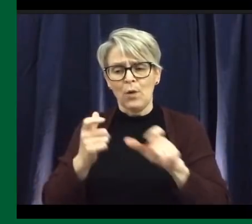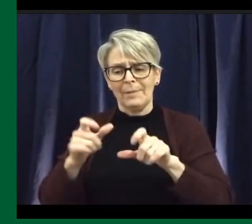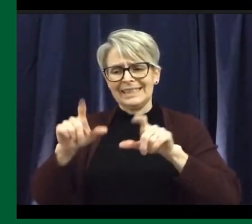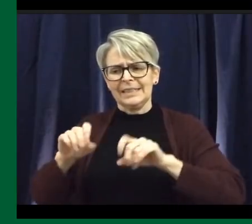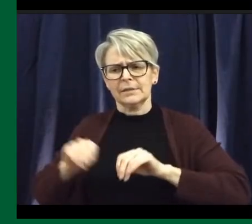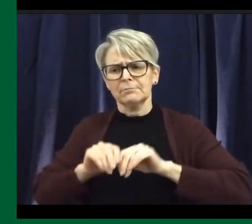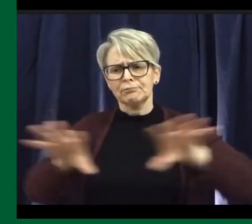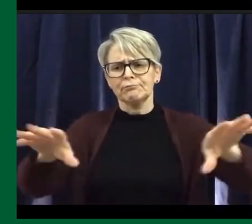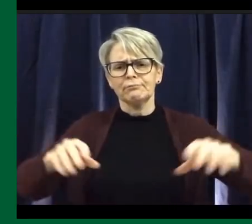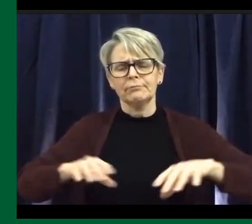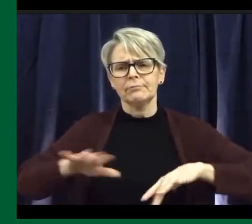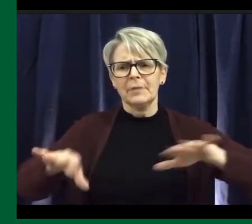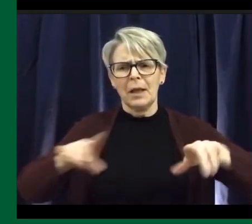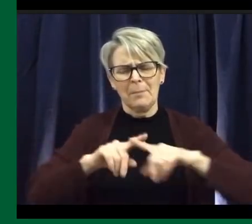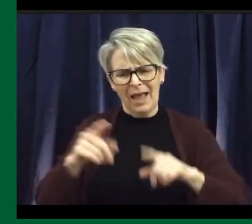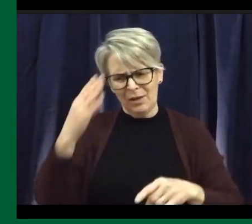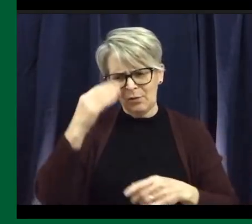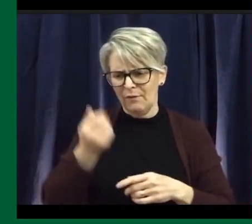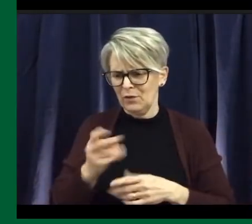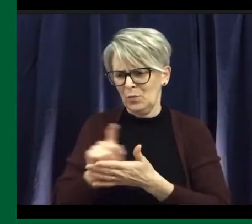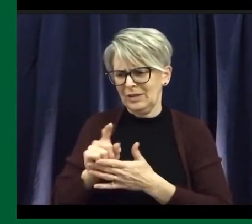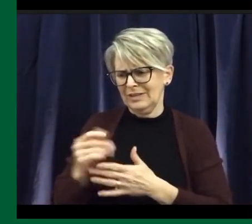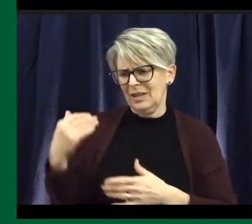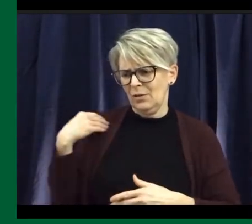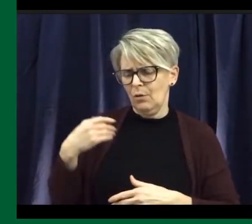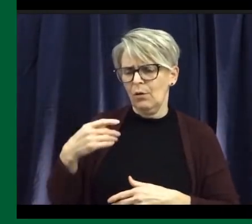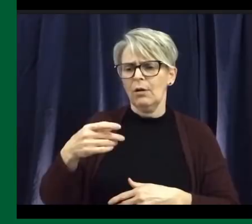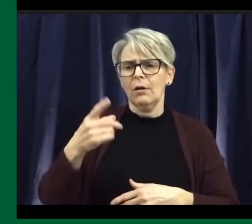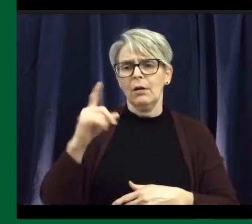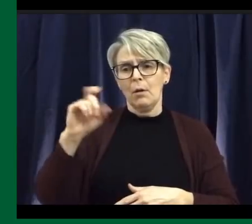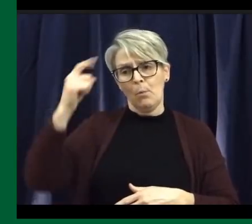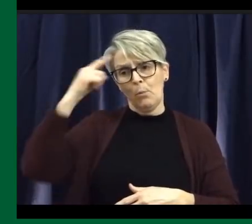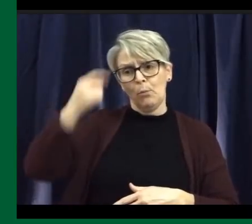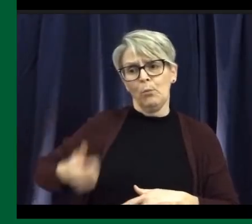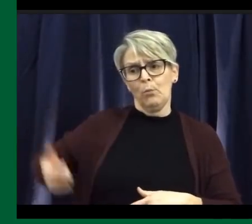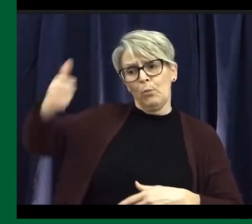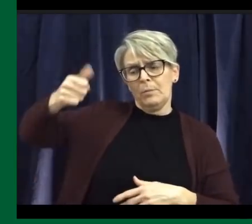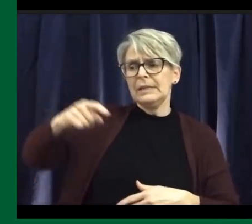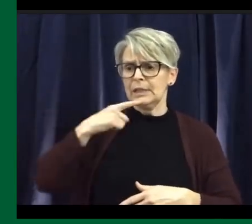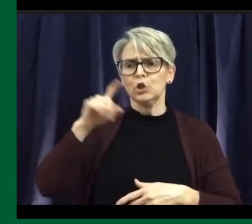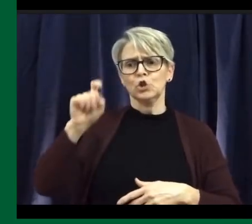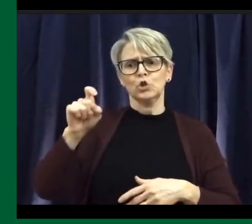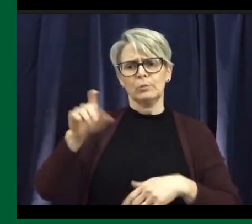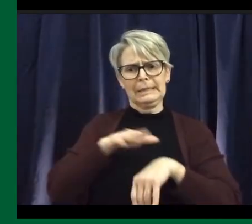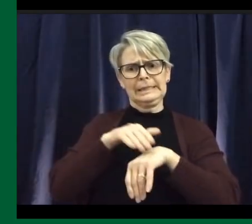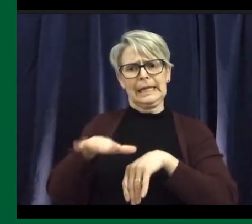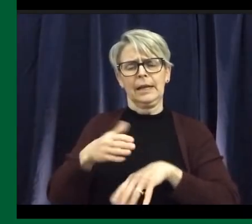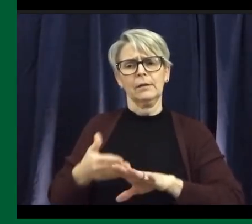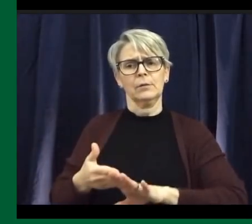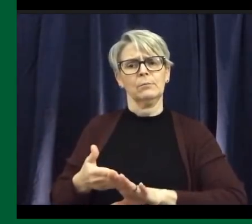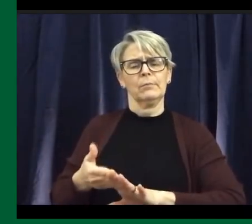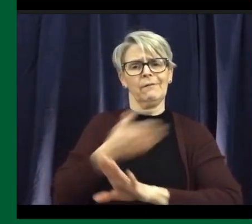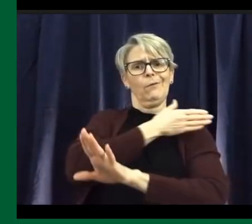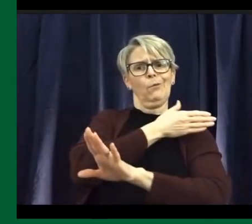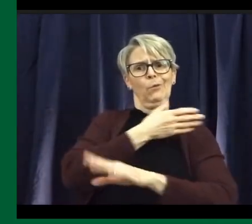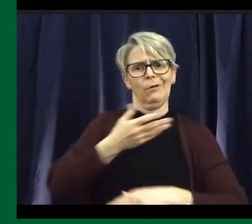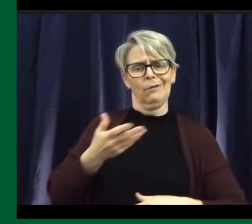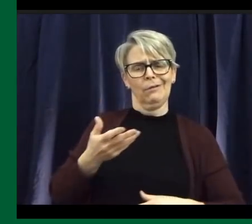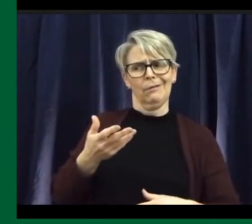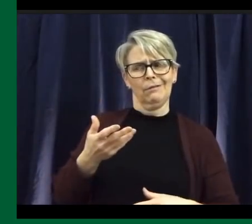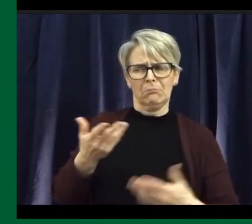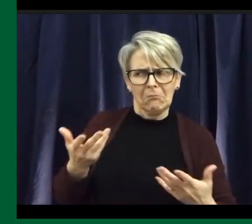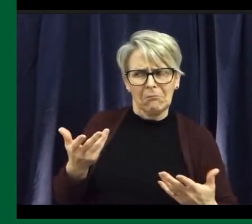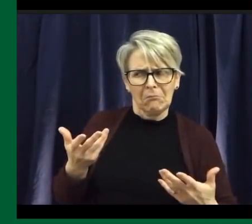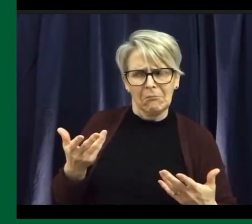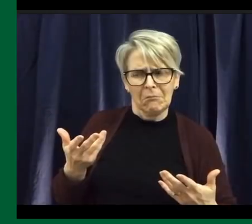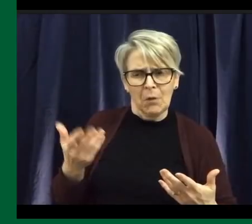know a few weeks ago the Premier had said that they should have been sent out sooner. So I guess, why